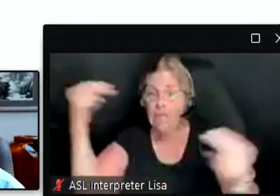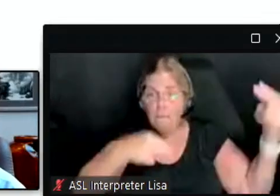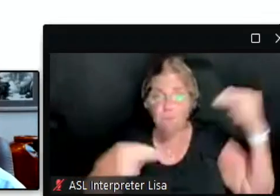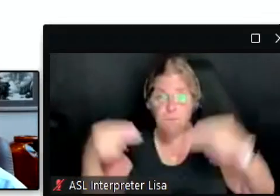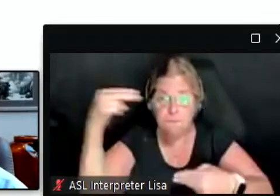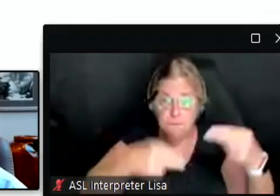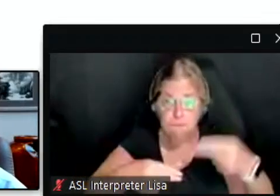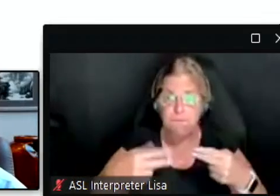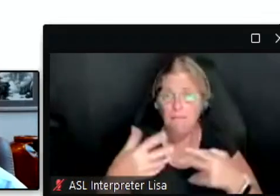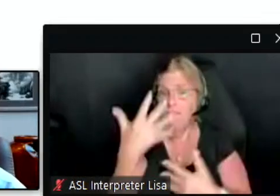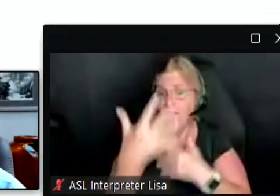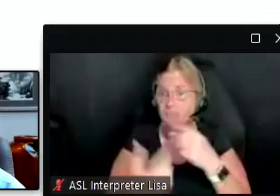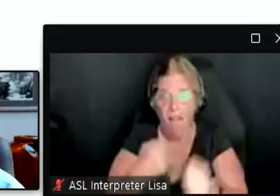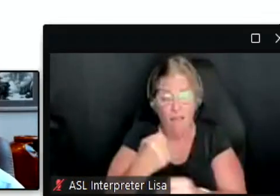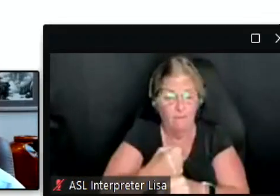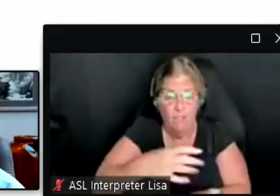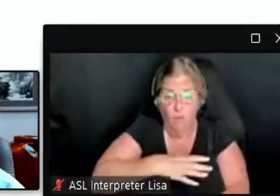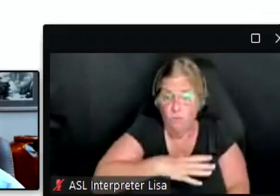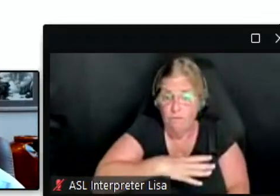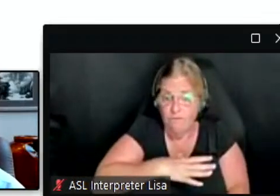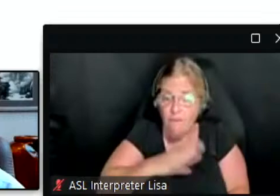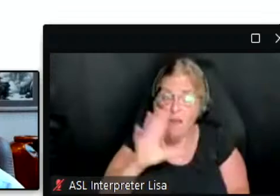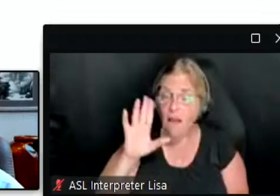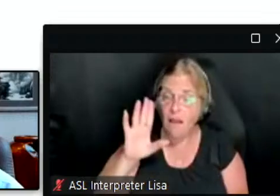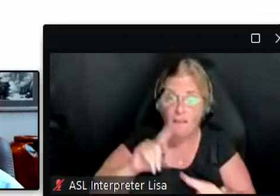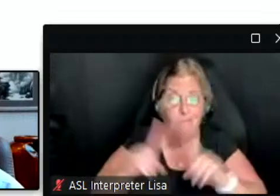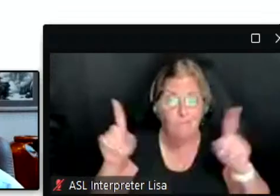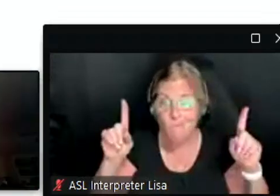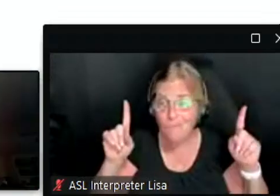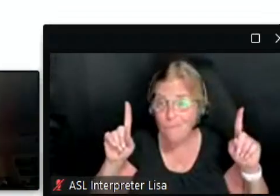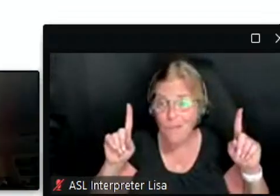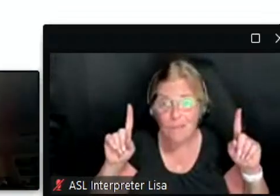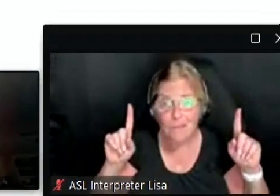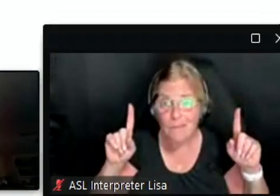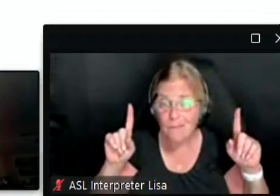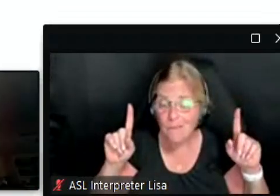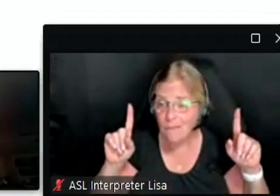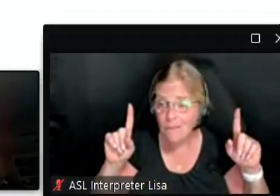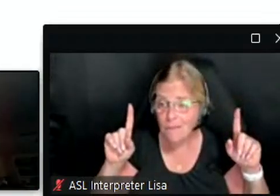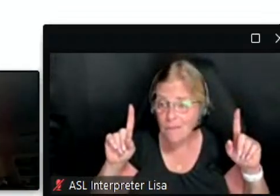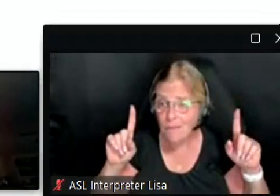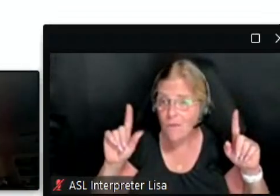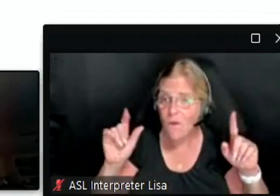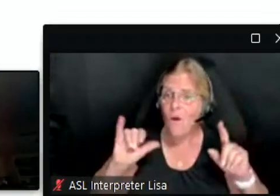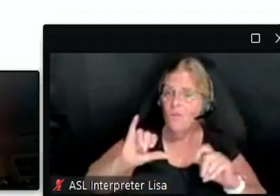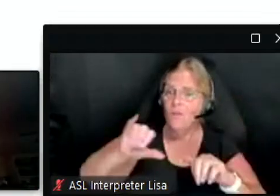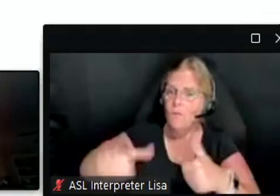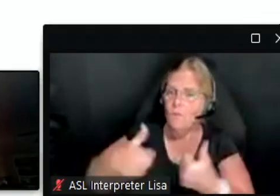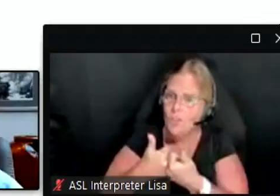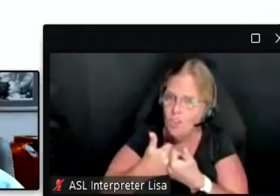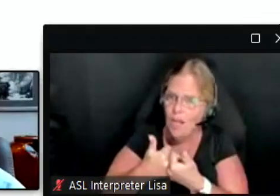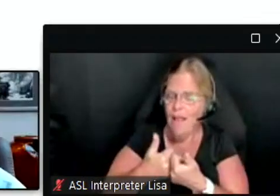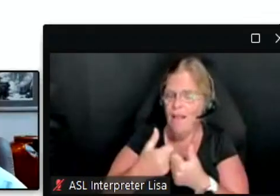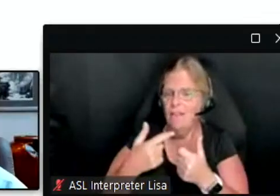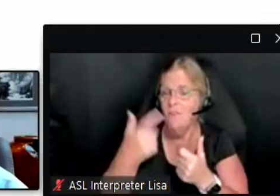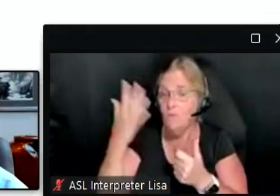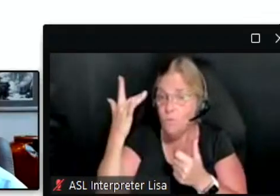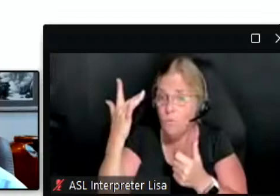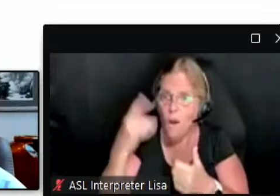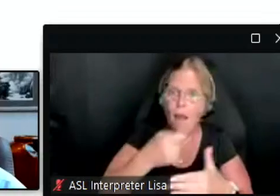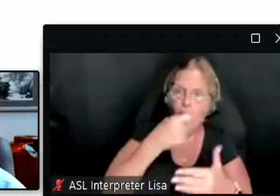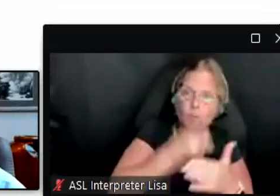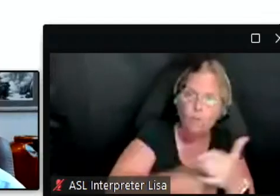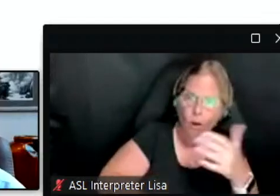great, but also perhaps challenging from a cost and time perspective. So I think that's